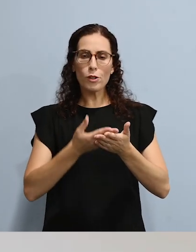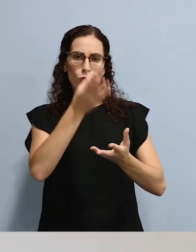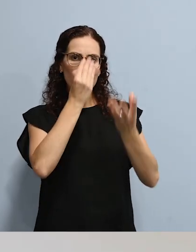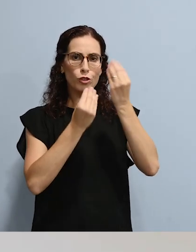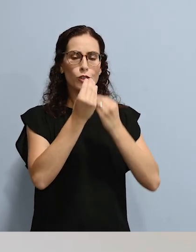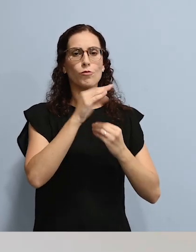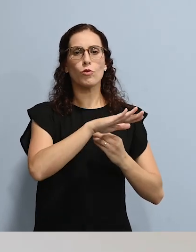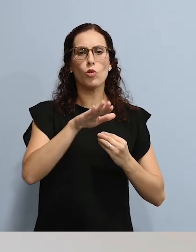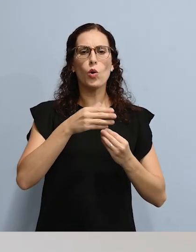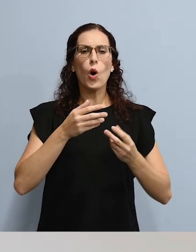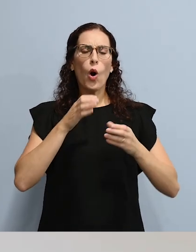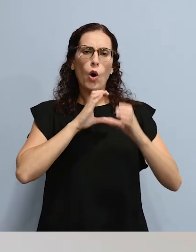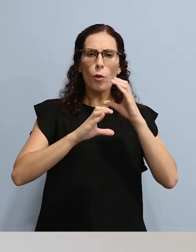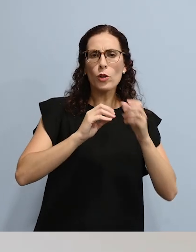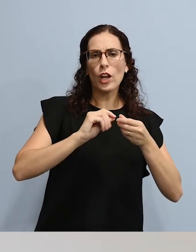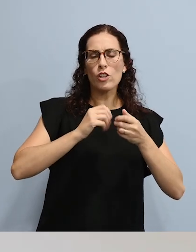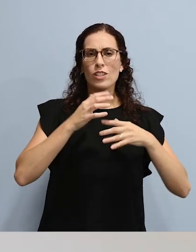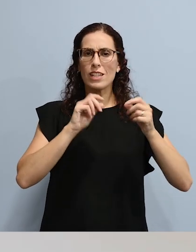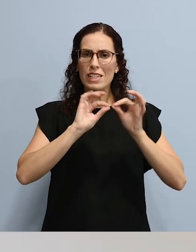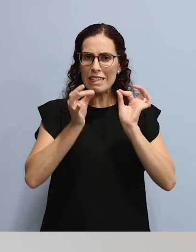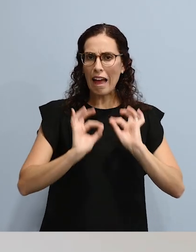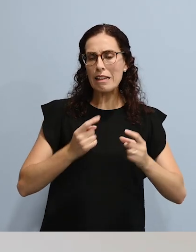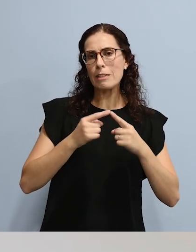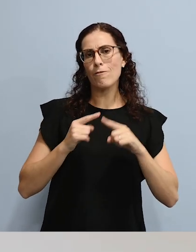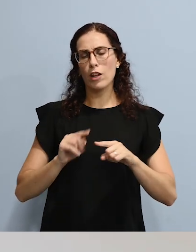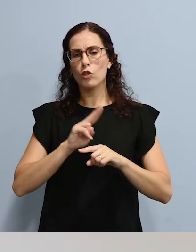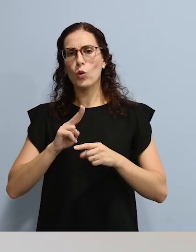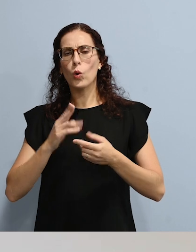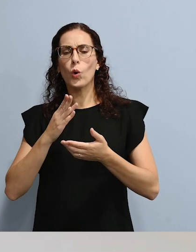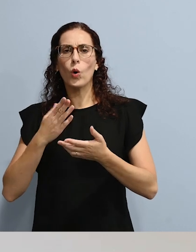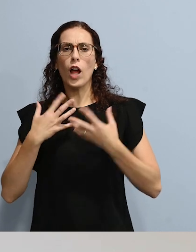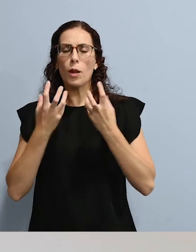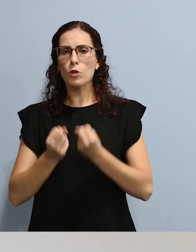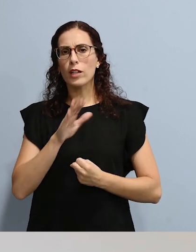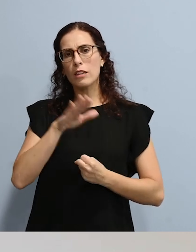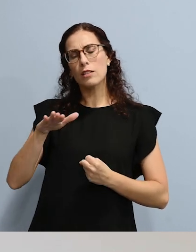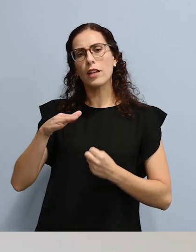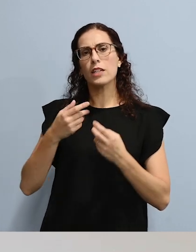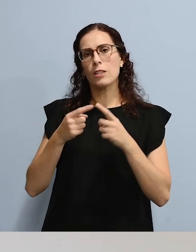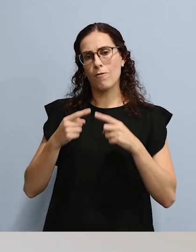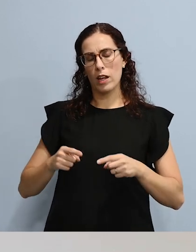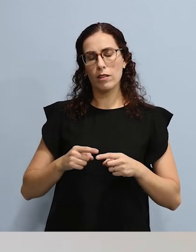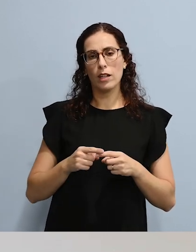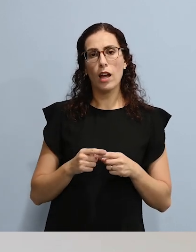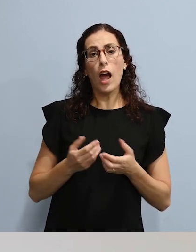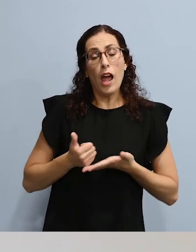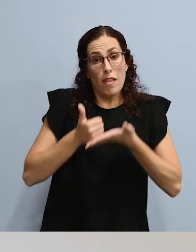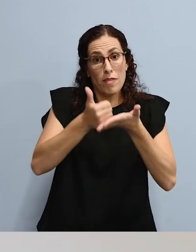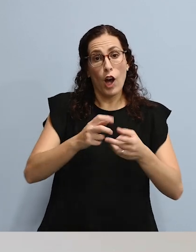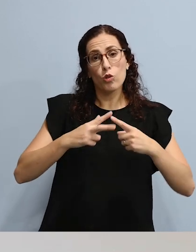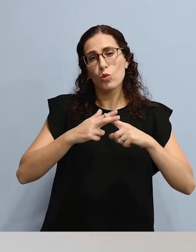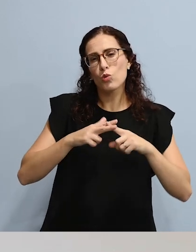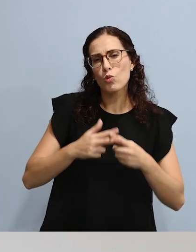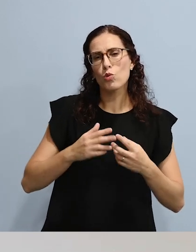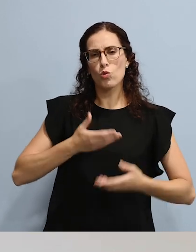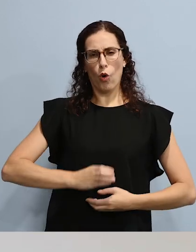flexible, designed to respect diverse communication style, sensory needs, and lived realities. Our aim is to